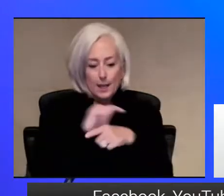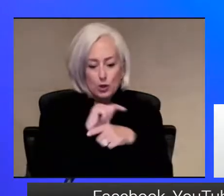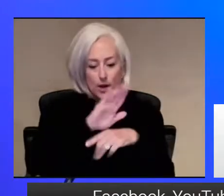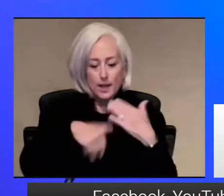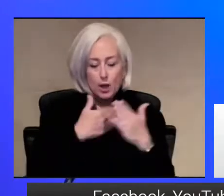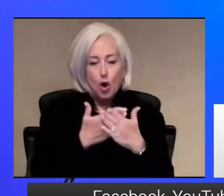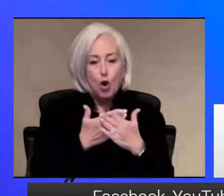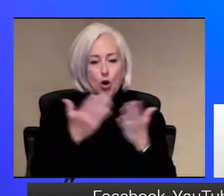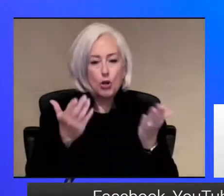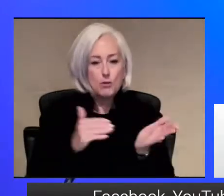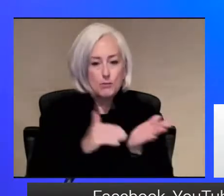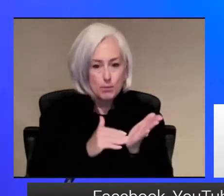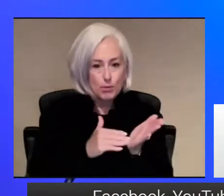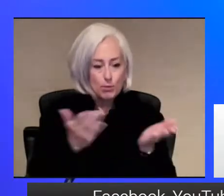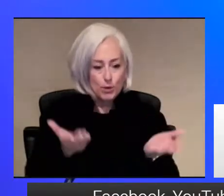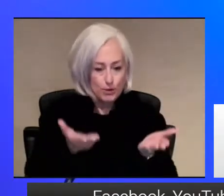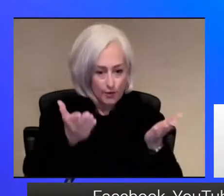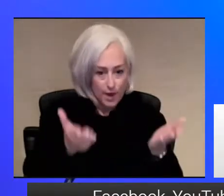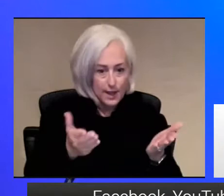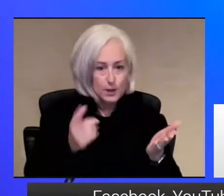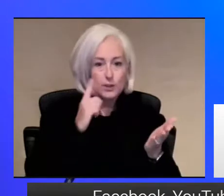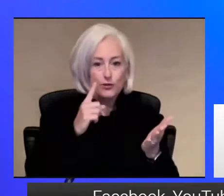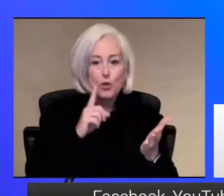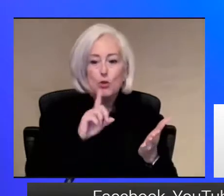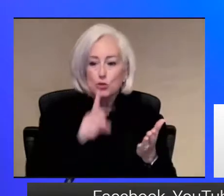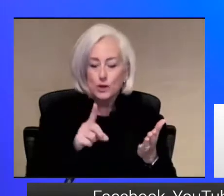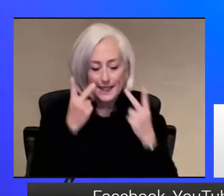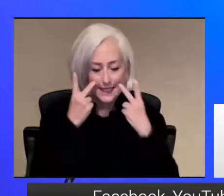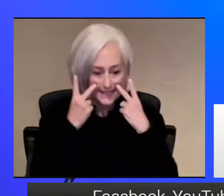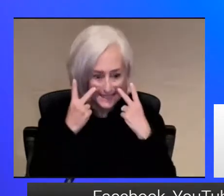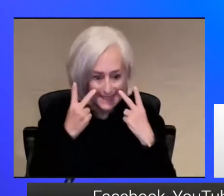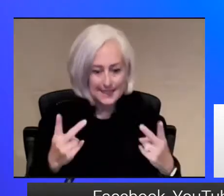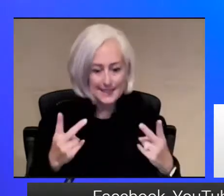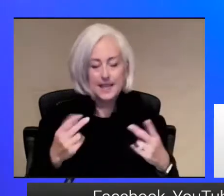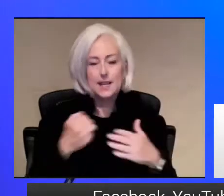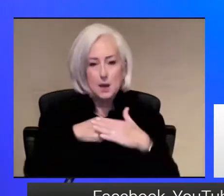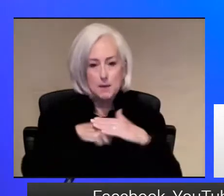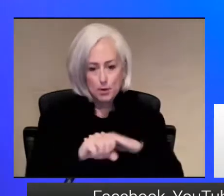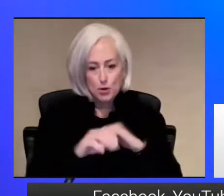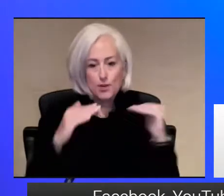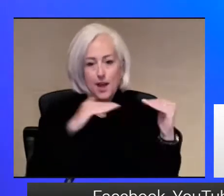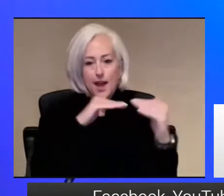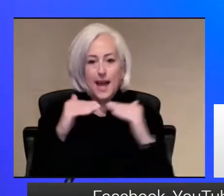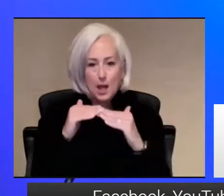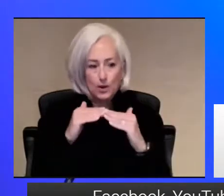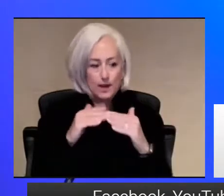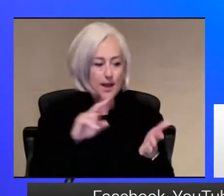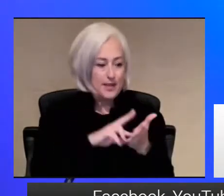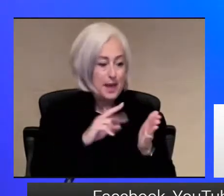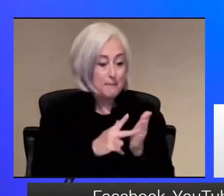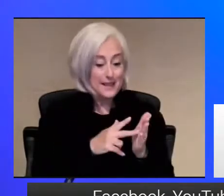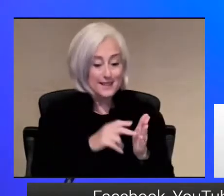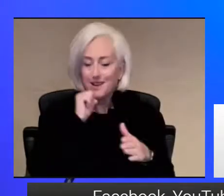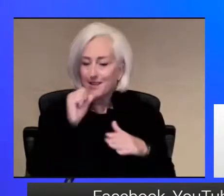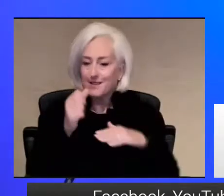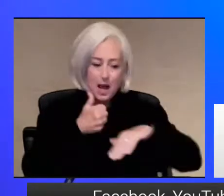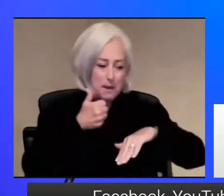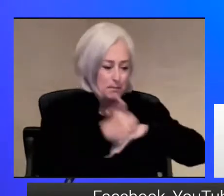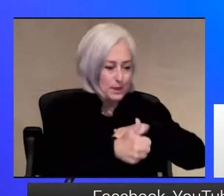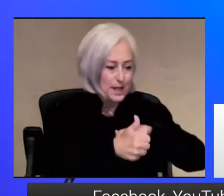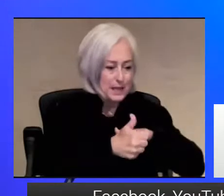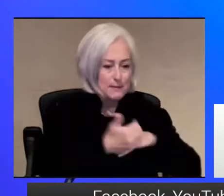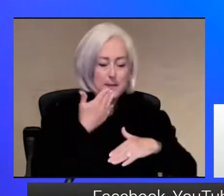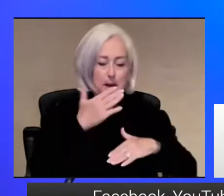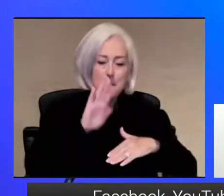really embrace birth equity and to really see birth equity as what it is, which is shifting the blame for poor birth outcomes from